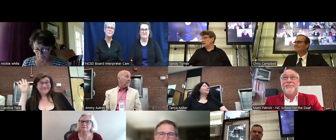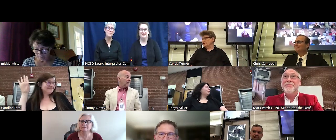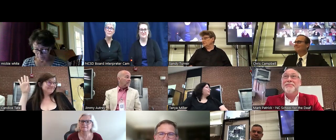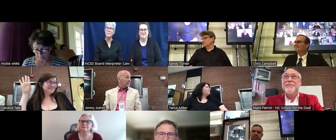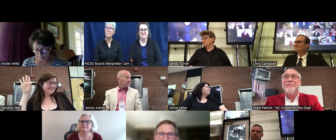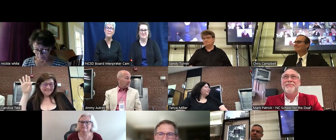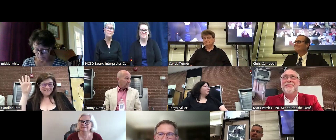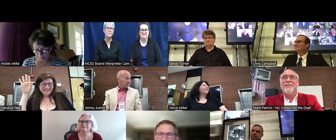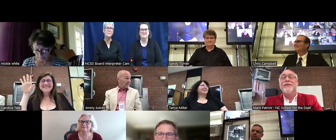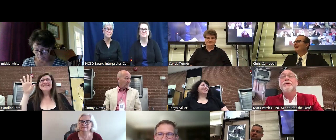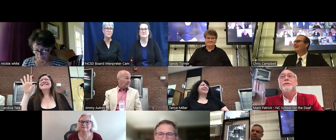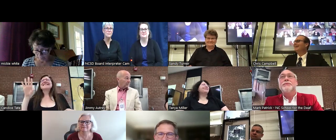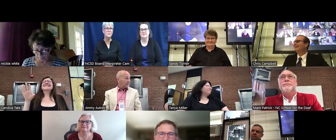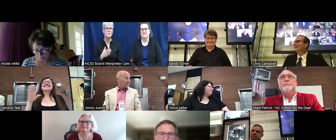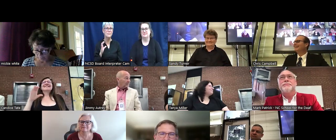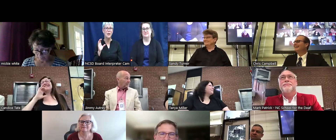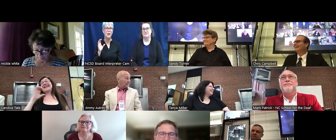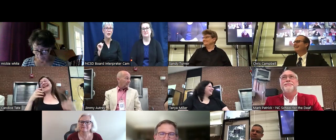Candace?